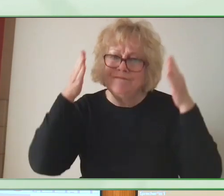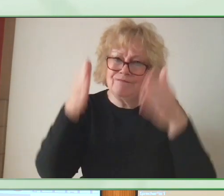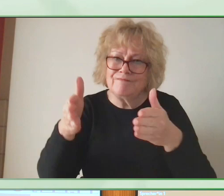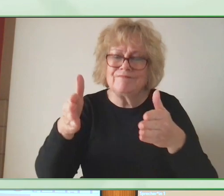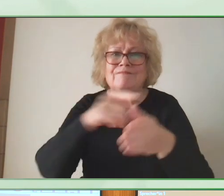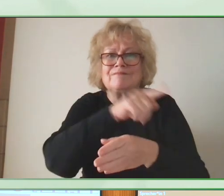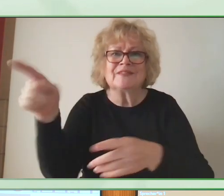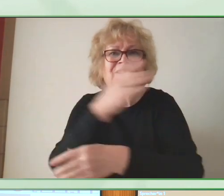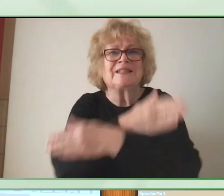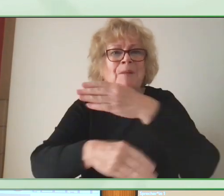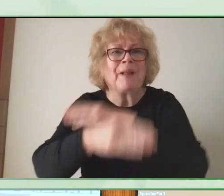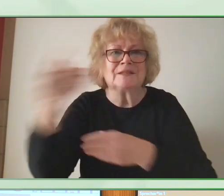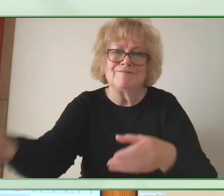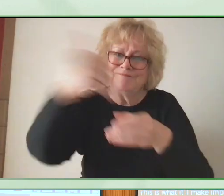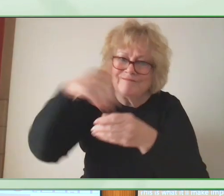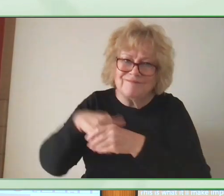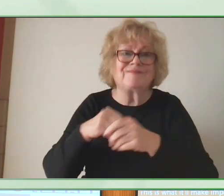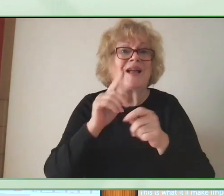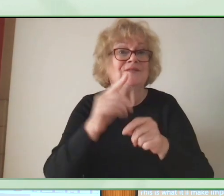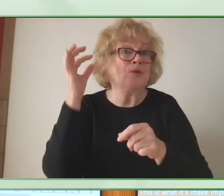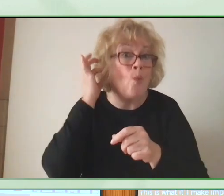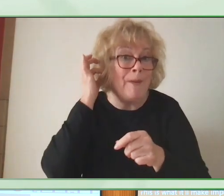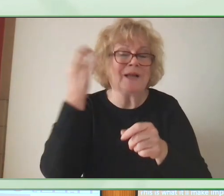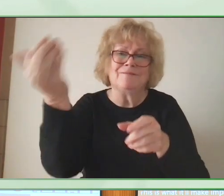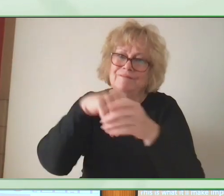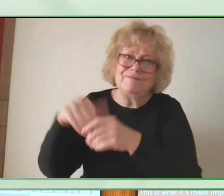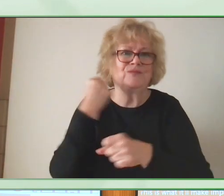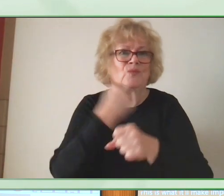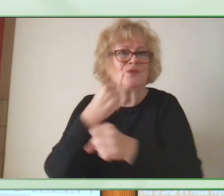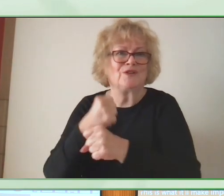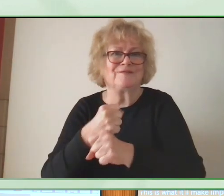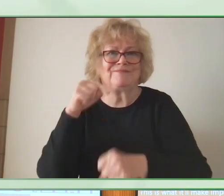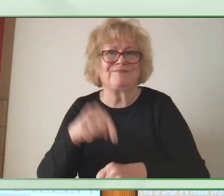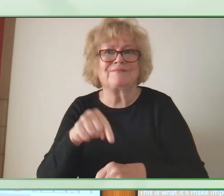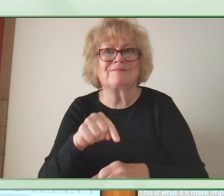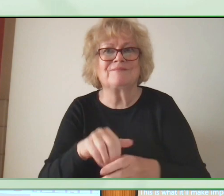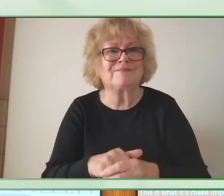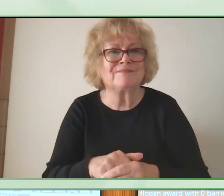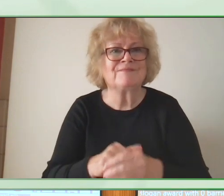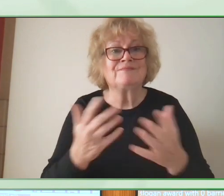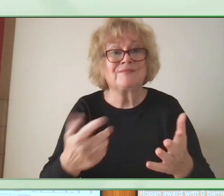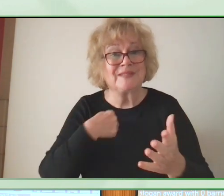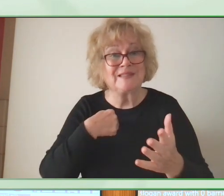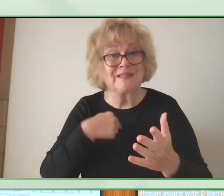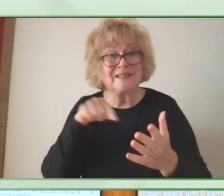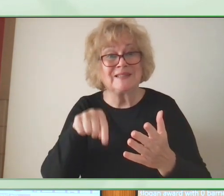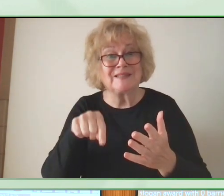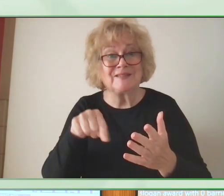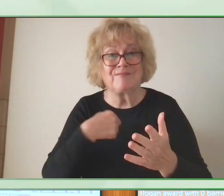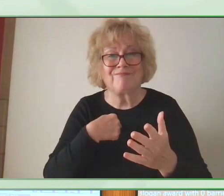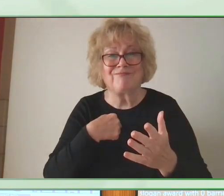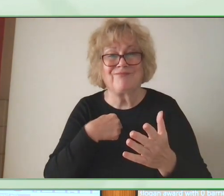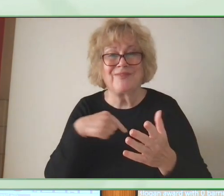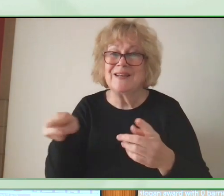the Zero Project slogan, a world with zero barriers. So this project focuses on 3 key areas for women